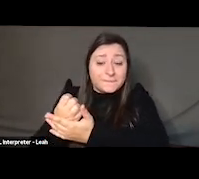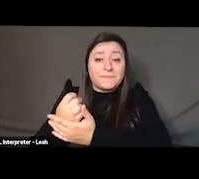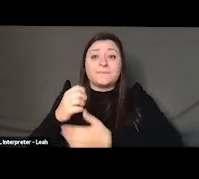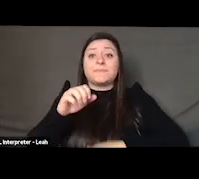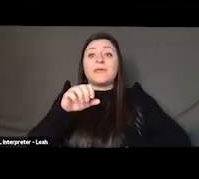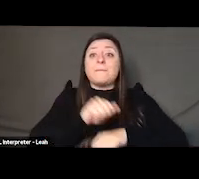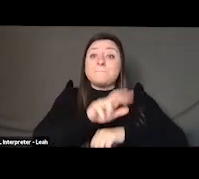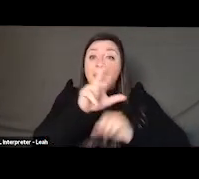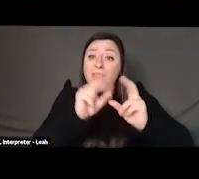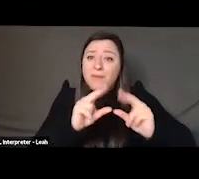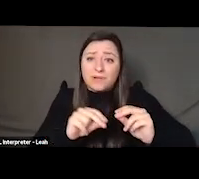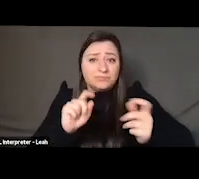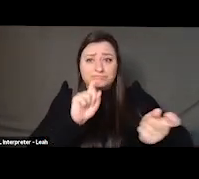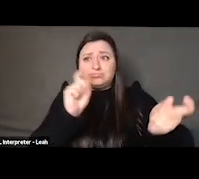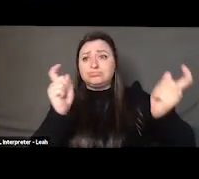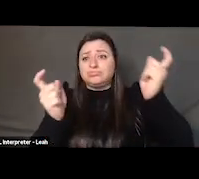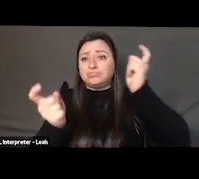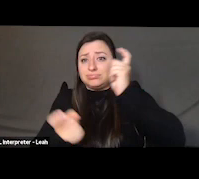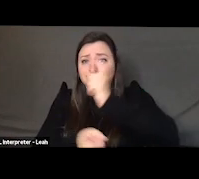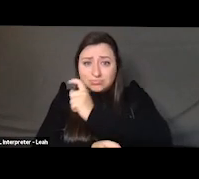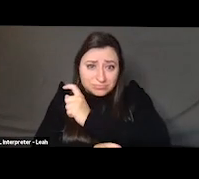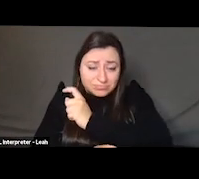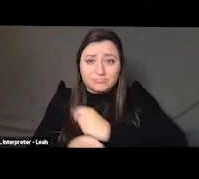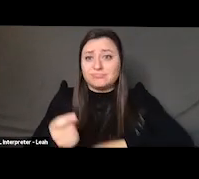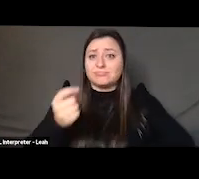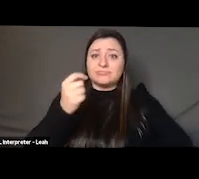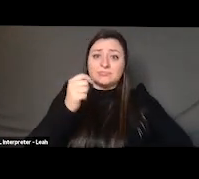economy shifted rapidly from an autarchic regime